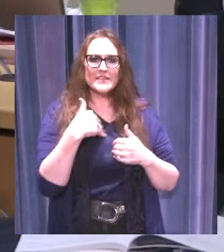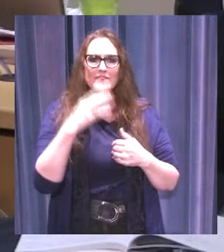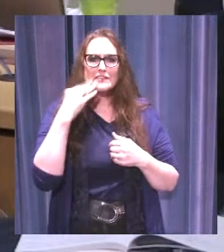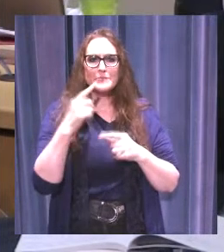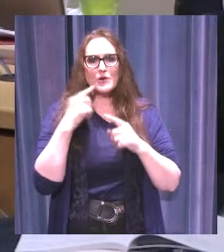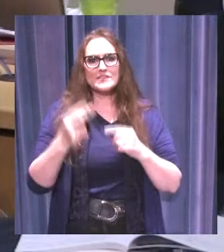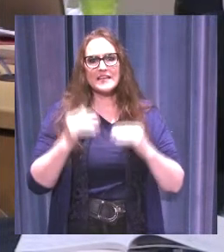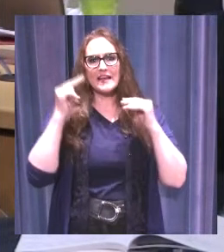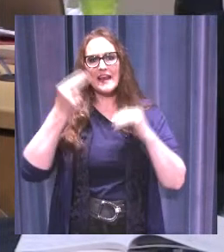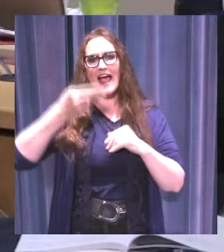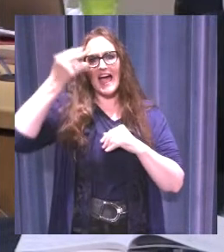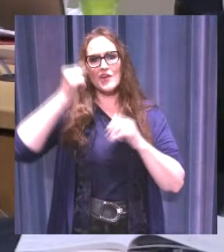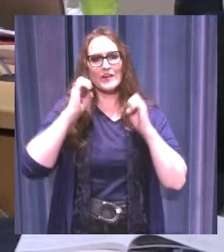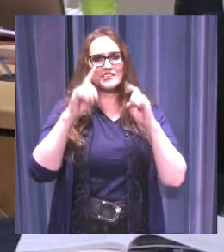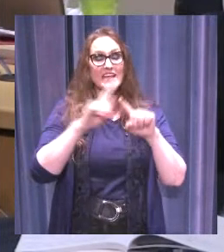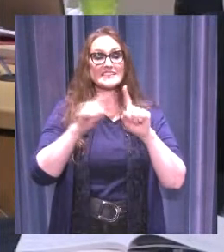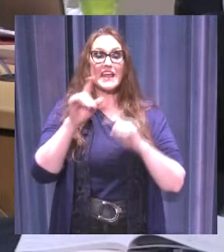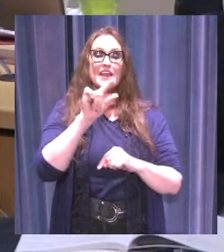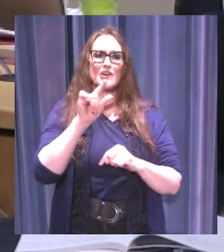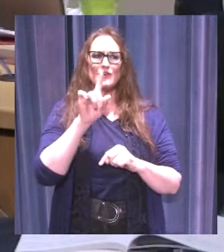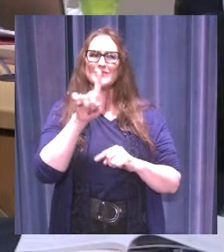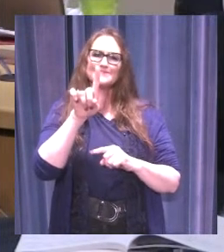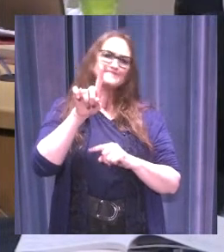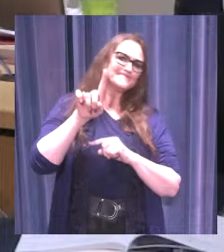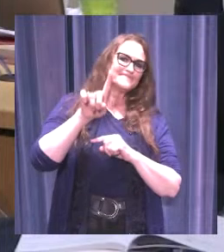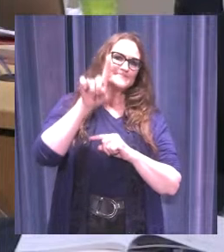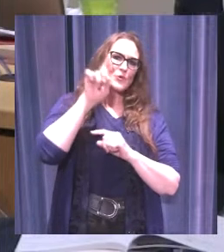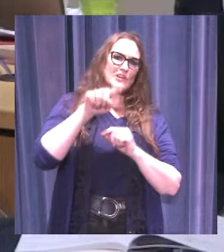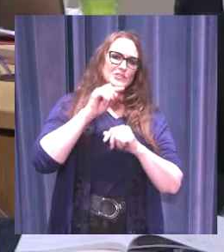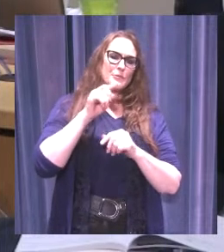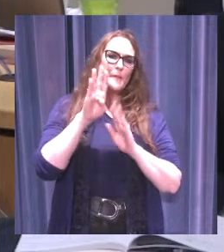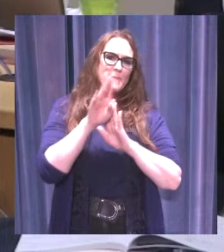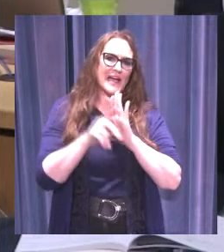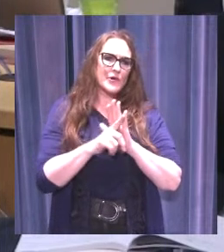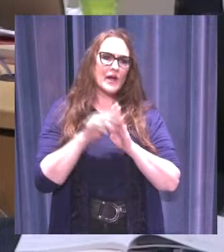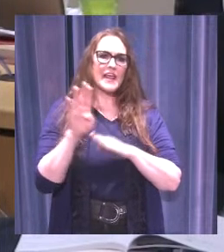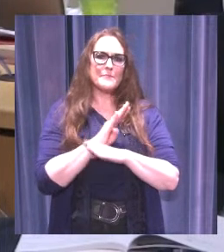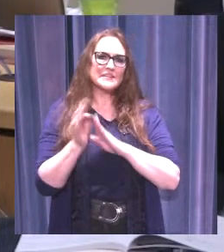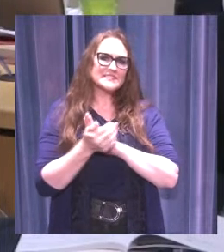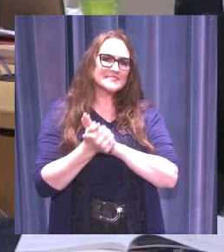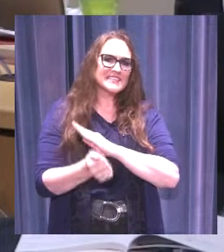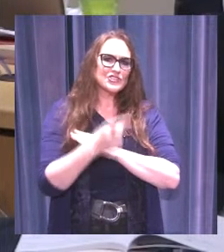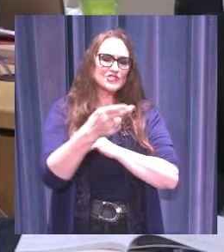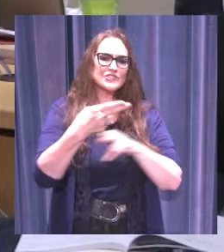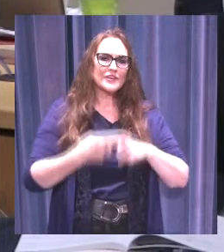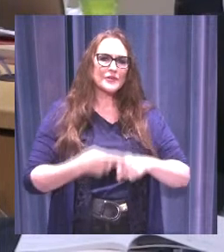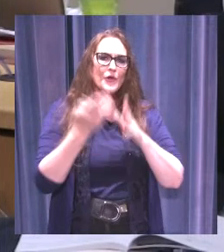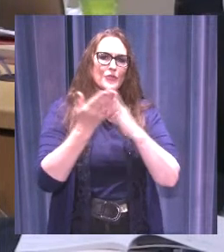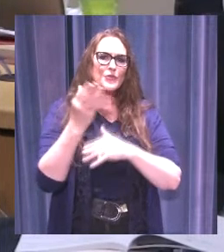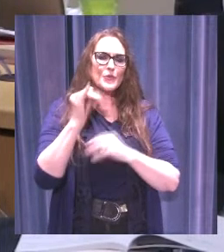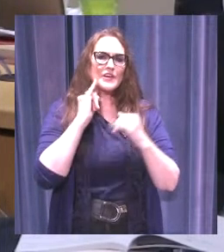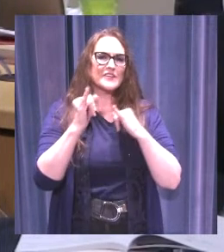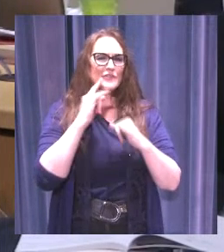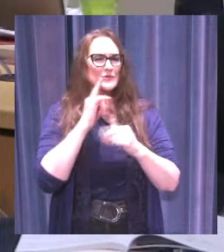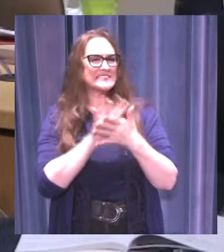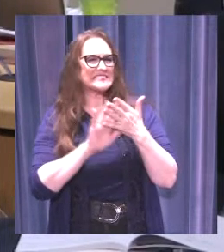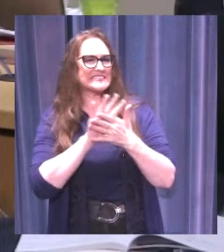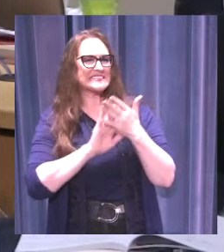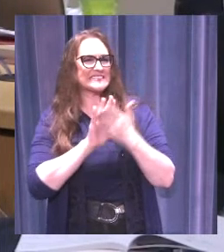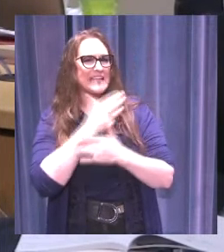higher education. Her questionable background and business acumen, as she referred to throughout her interview, are sketchy at